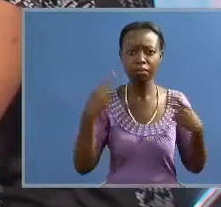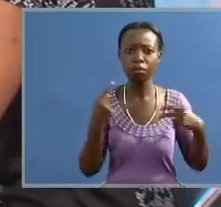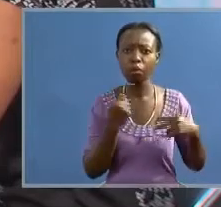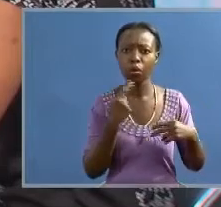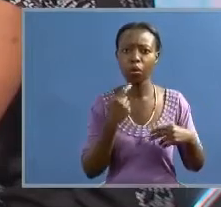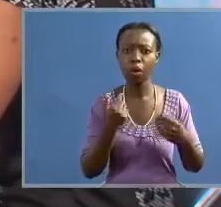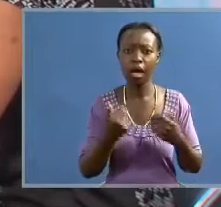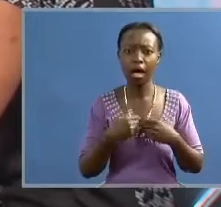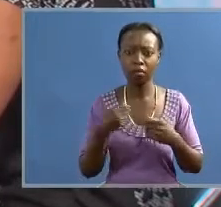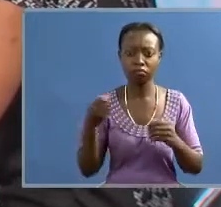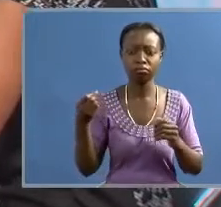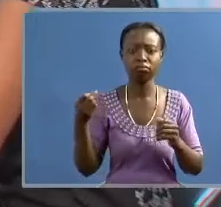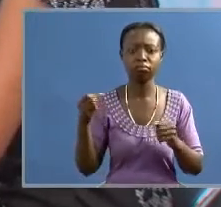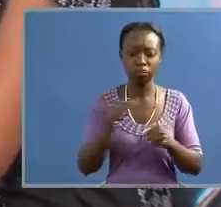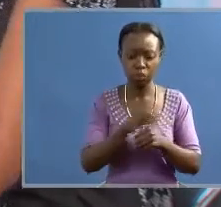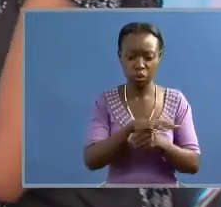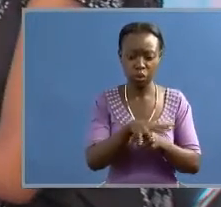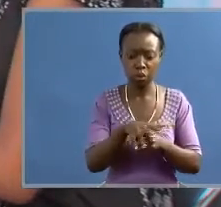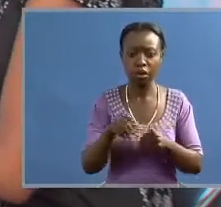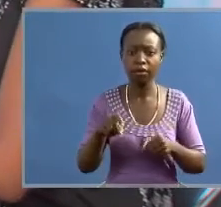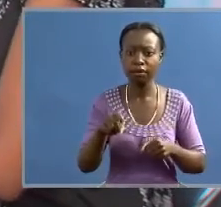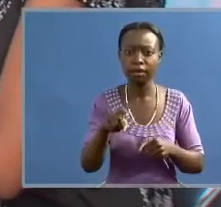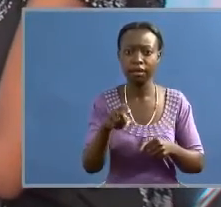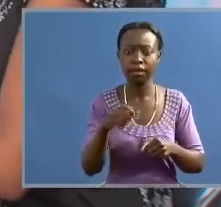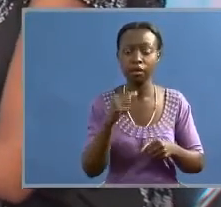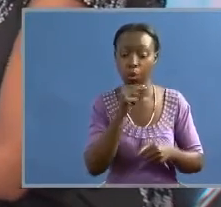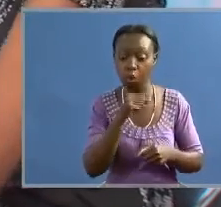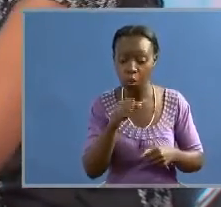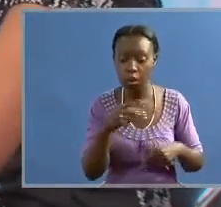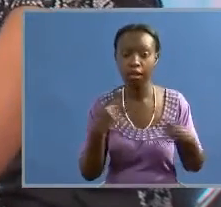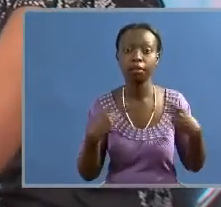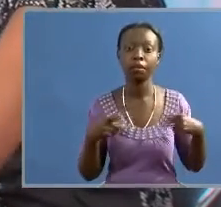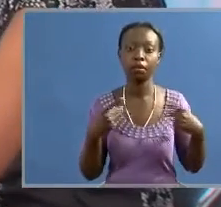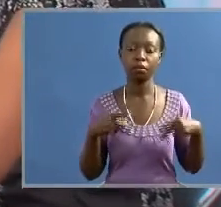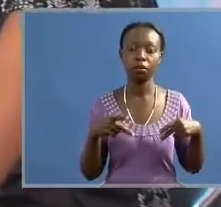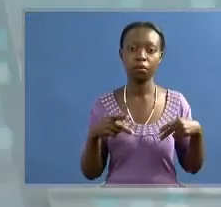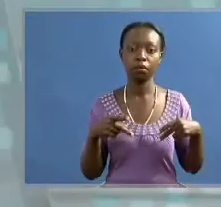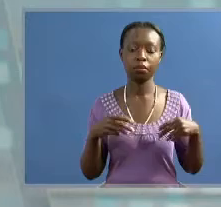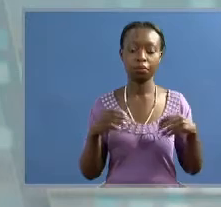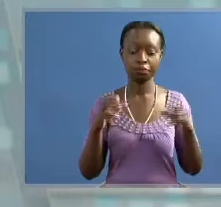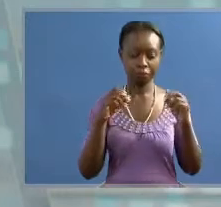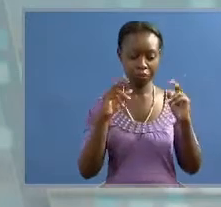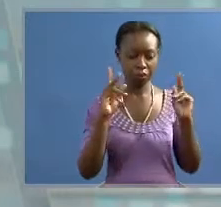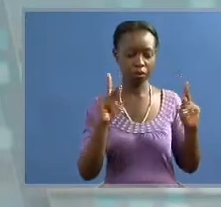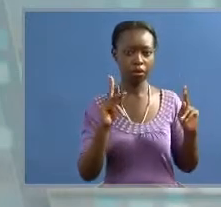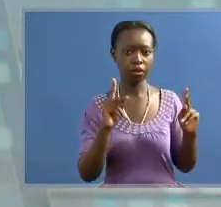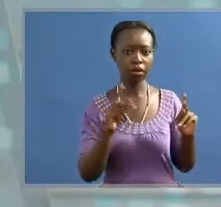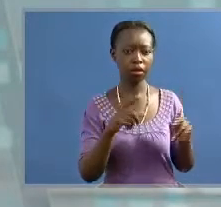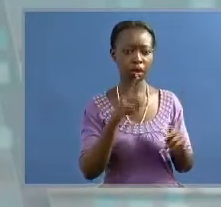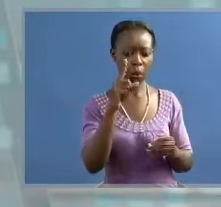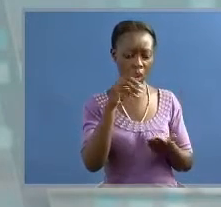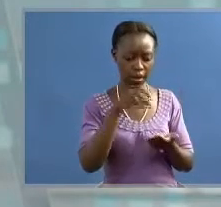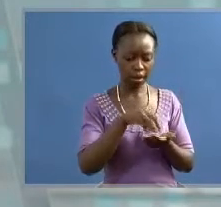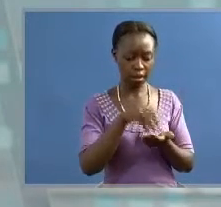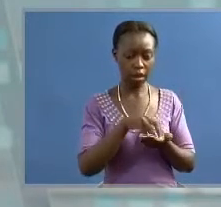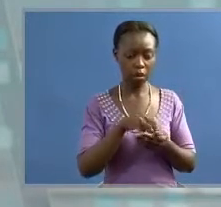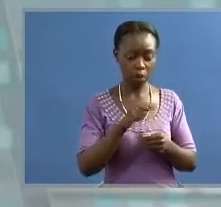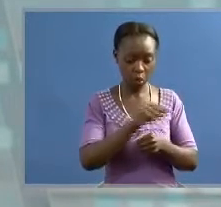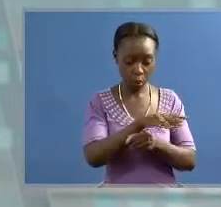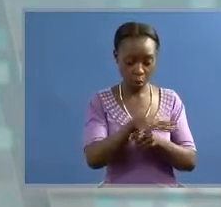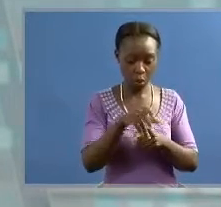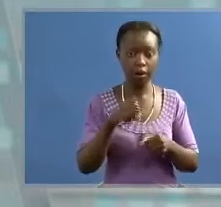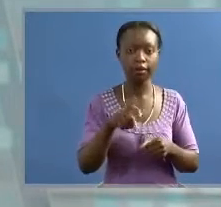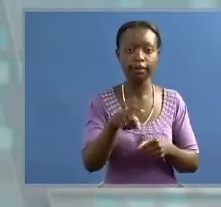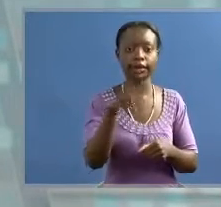COVID-19 are the elderly people. Right. So with that said, there's only one confirmed case of coronavirus in